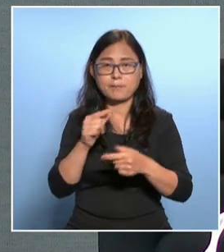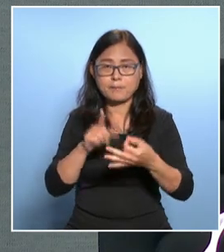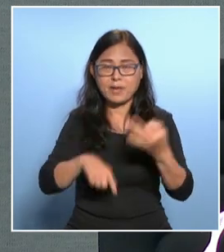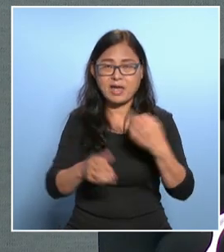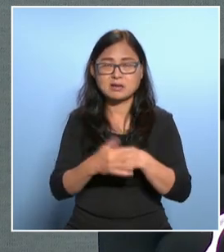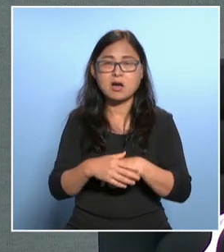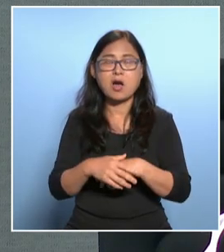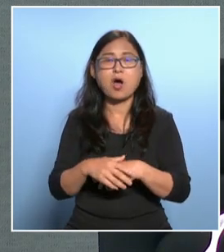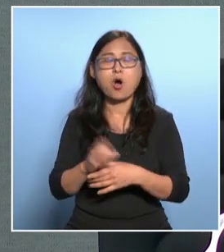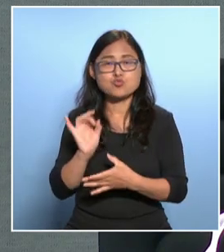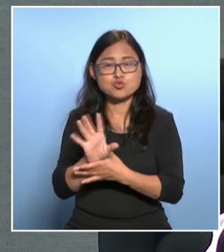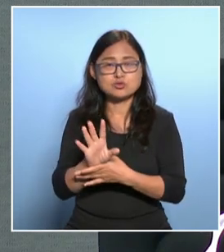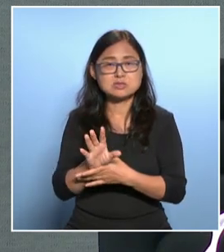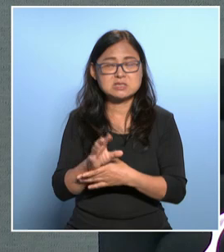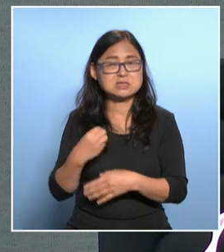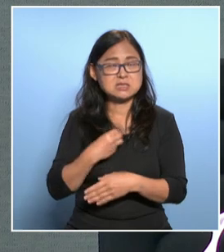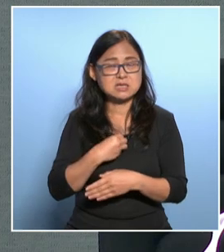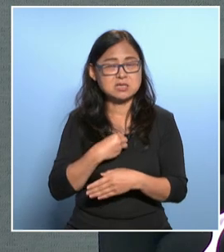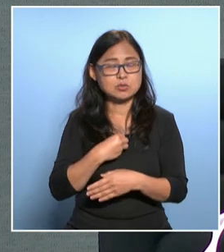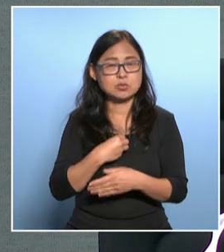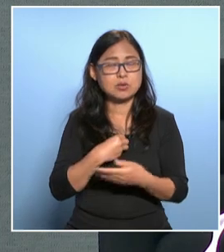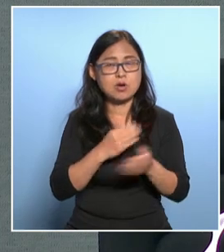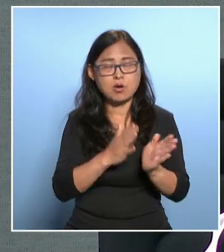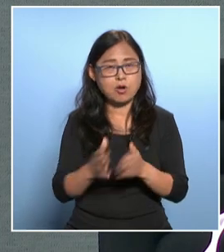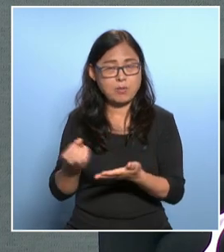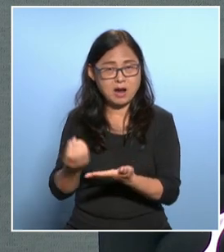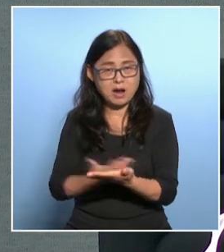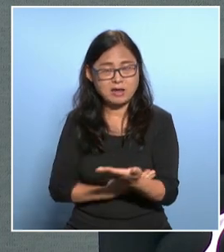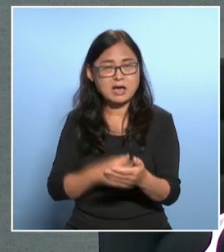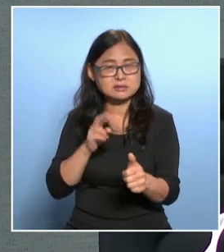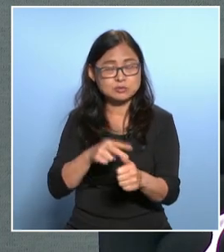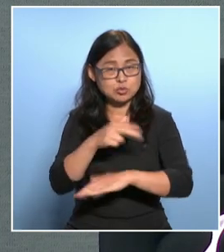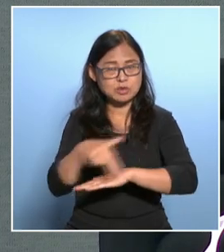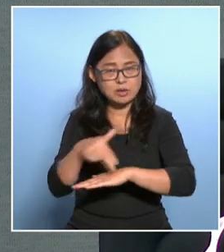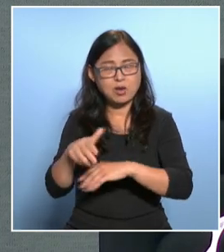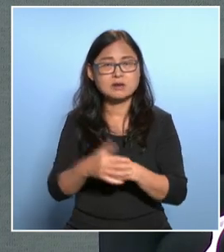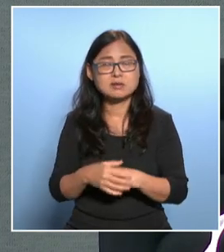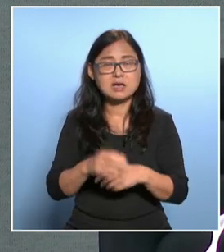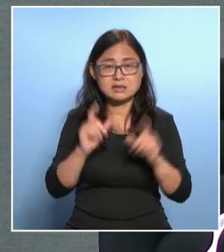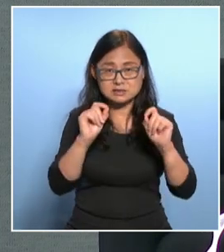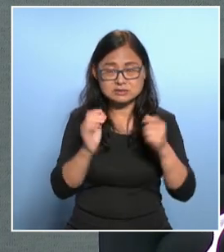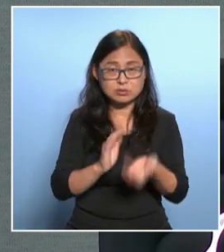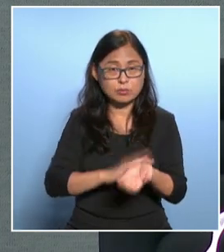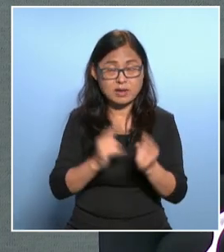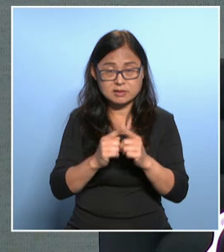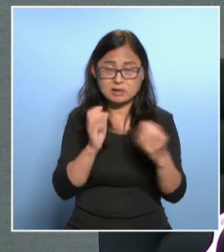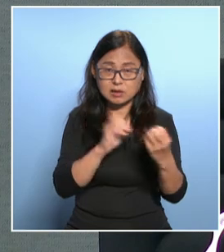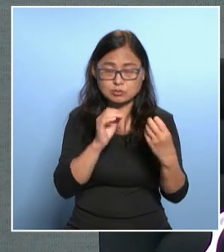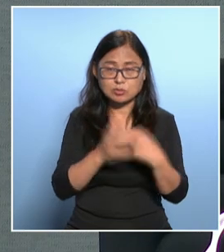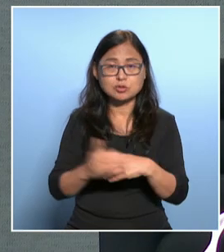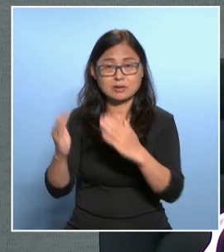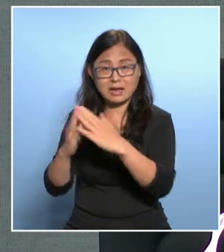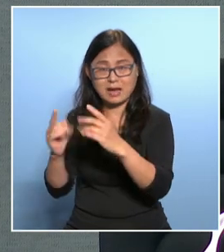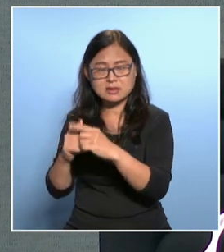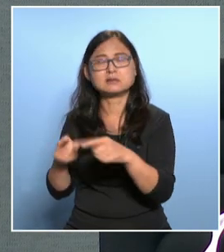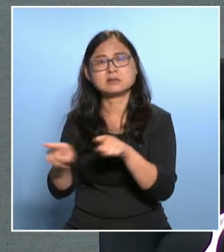doctors need to have ample discussion with their patients. other than discussing it